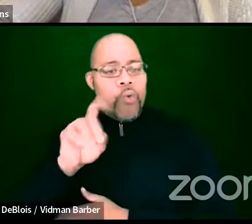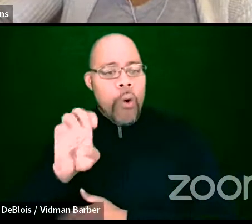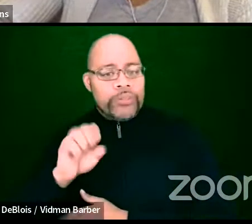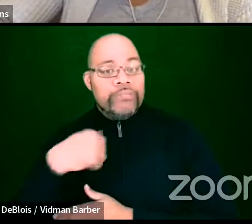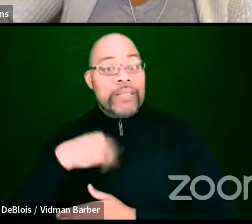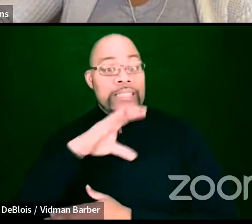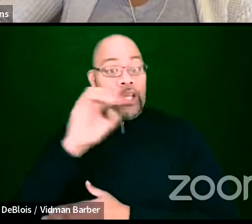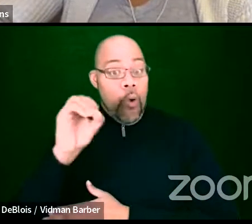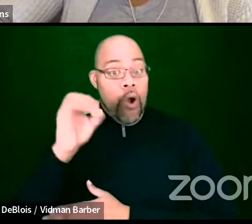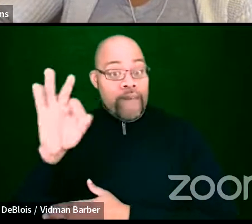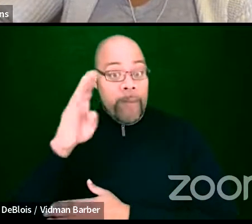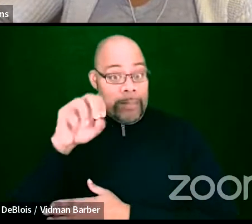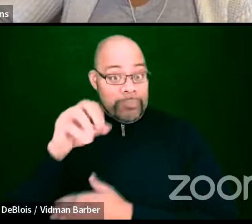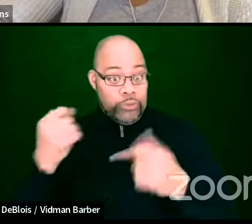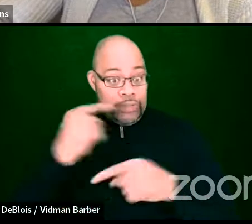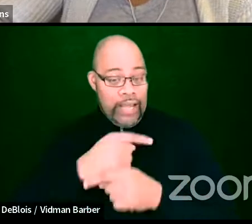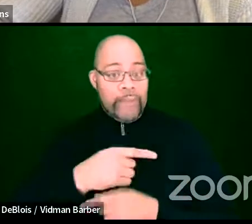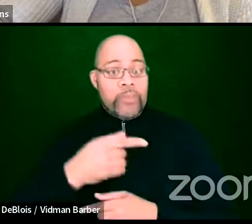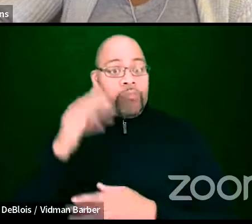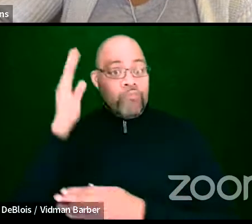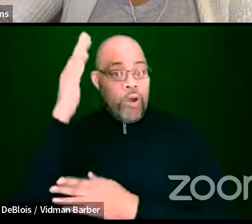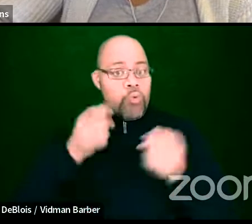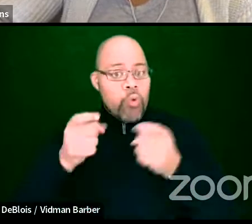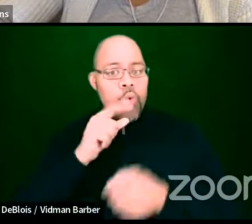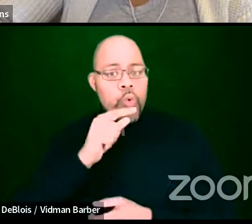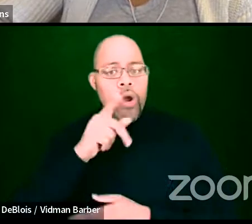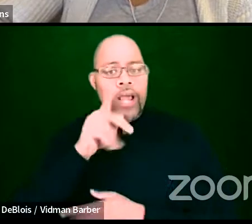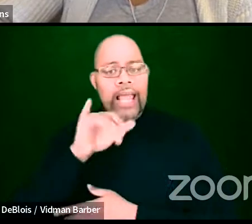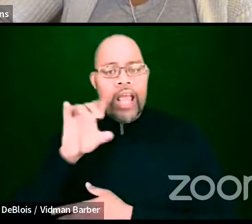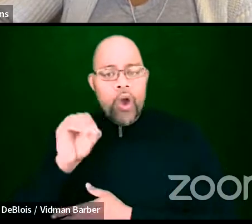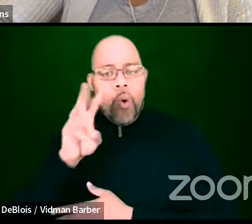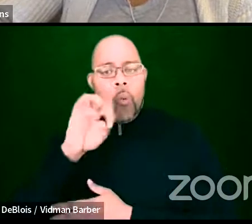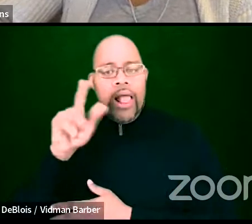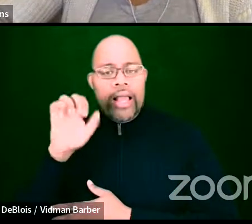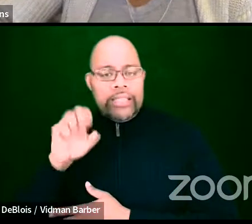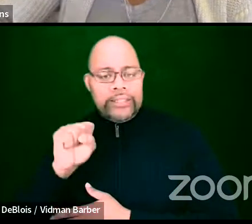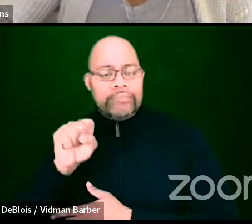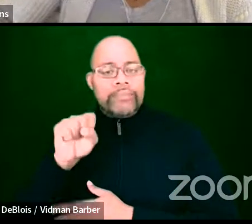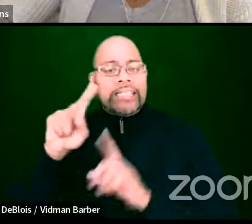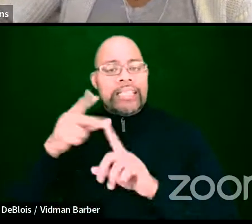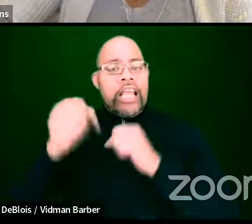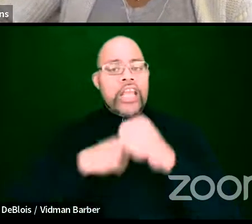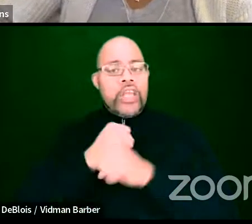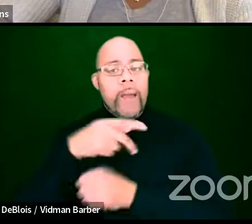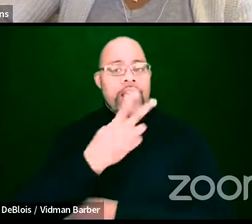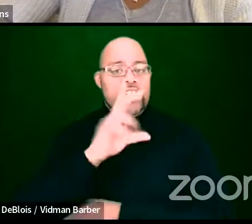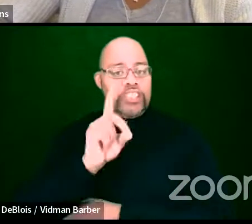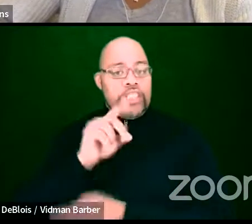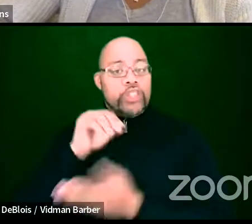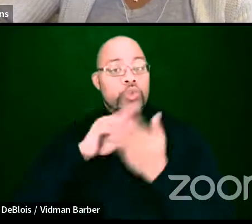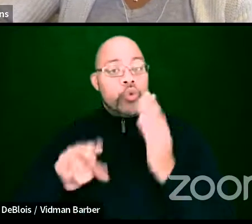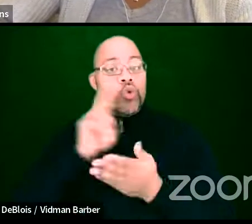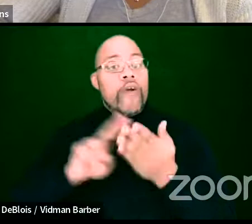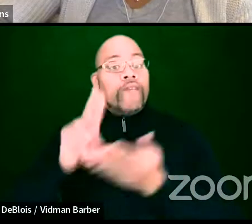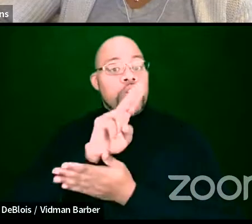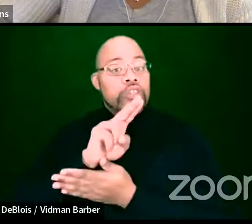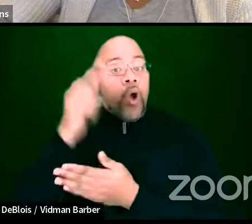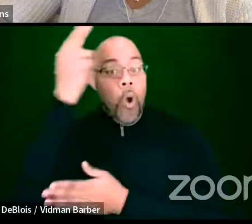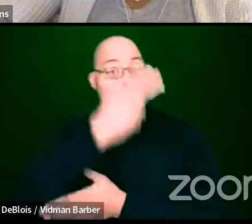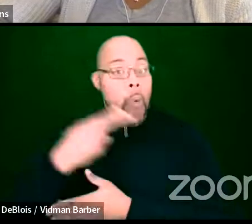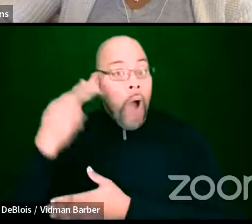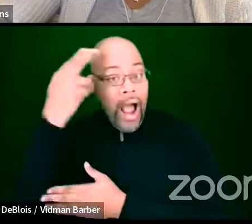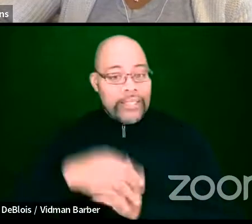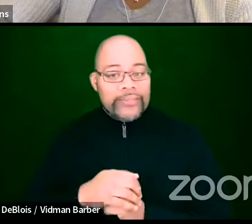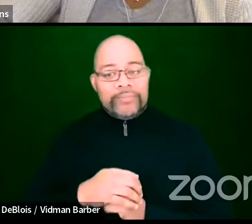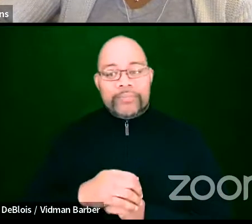BIMS, and today's keynote will be moderated by Keiko Wilkins, a second-year PhD student at the University of Hawaii,